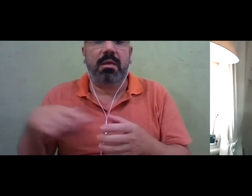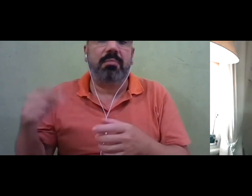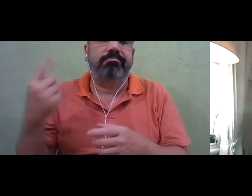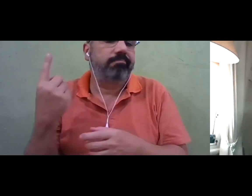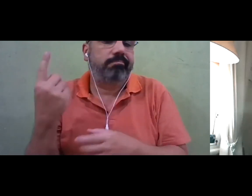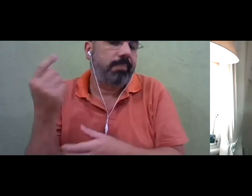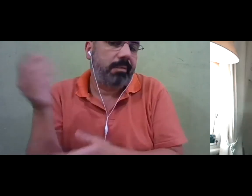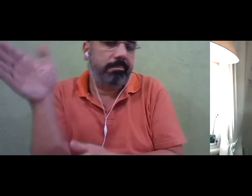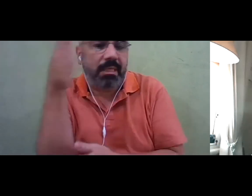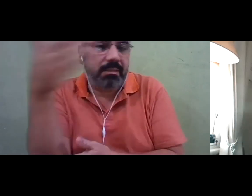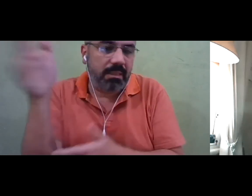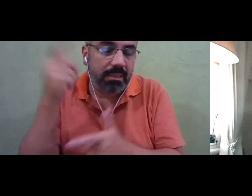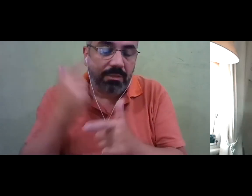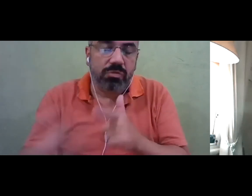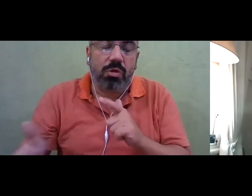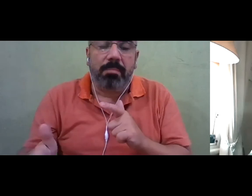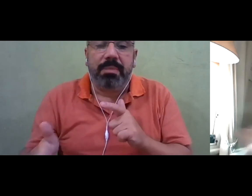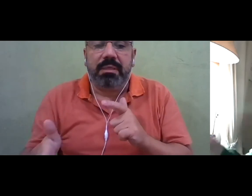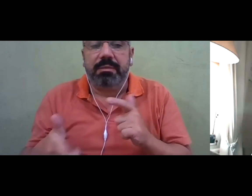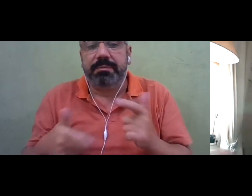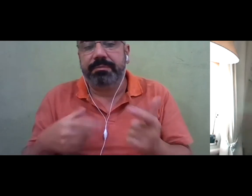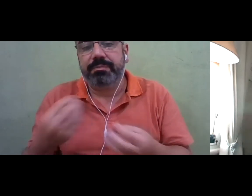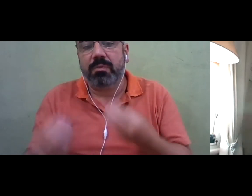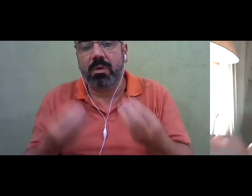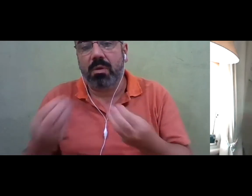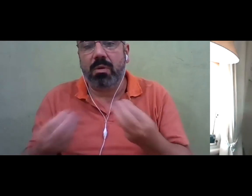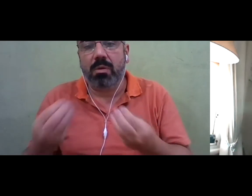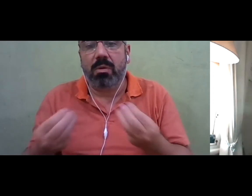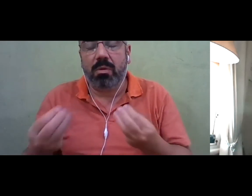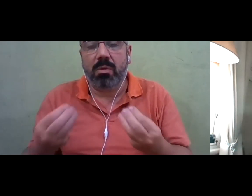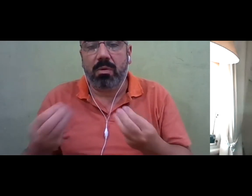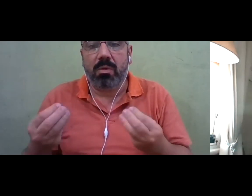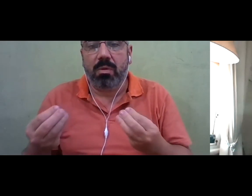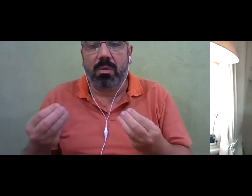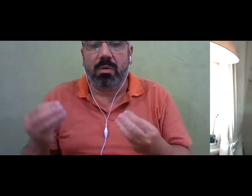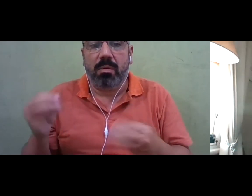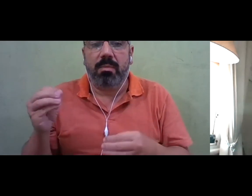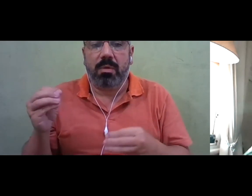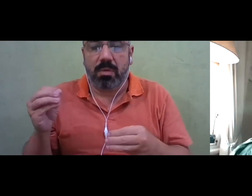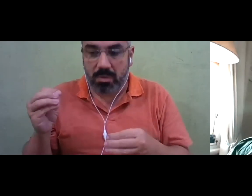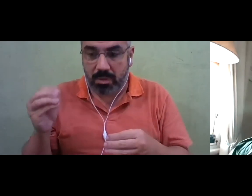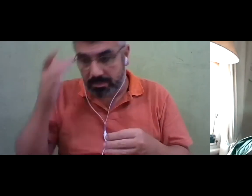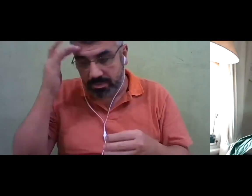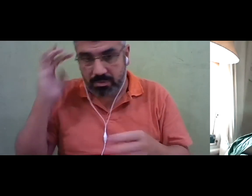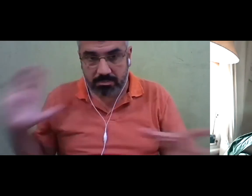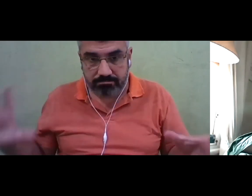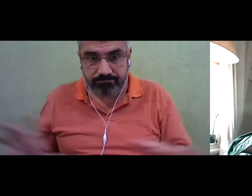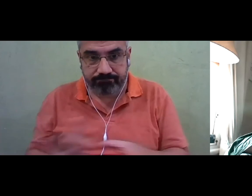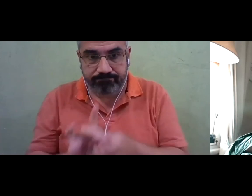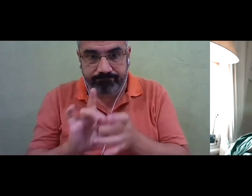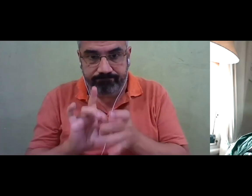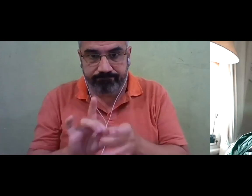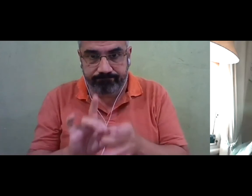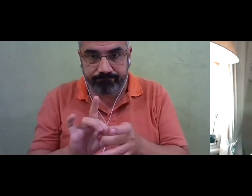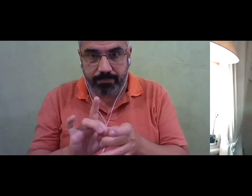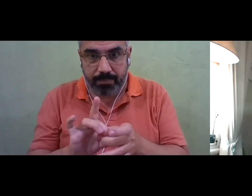win, the social movement goes away, and they're just,